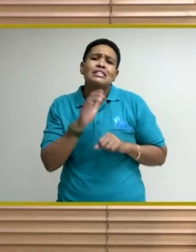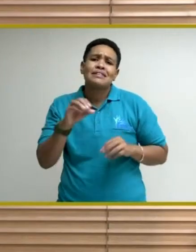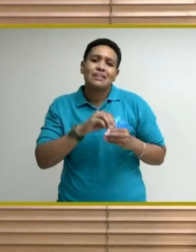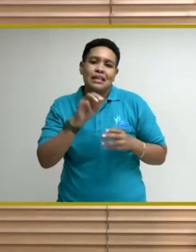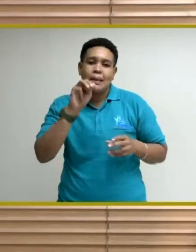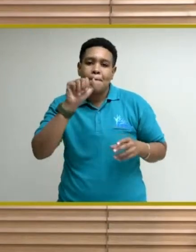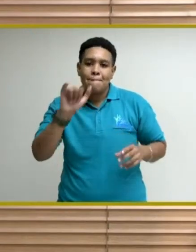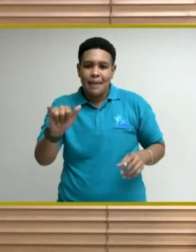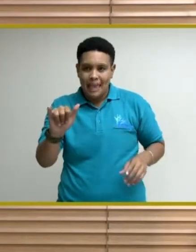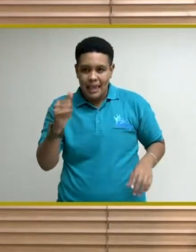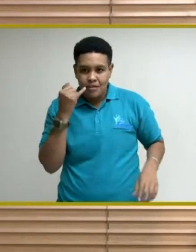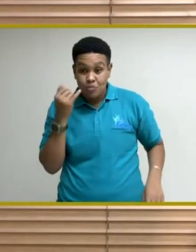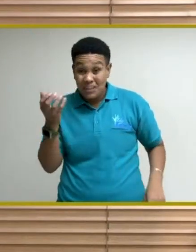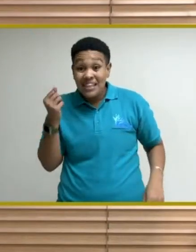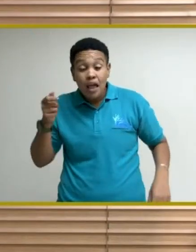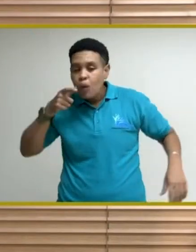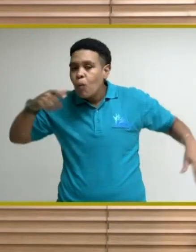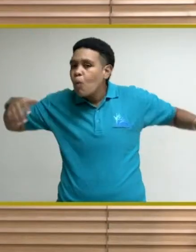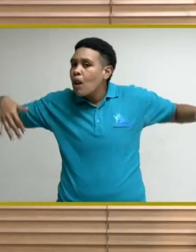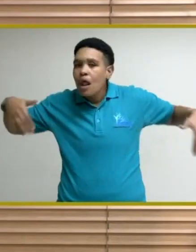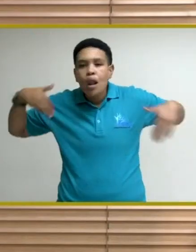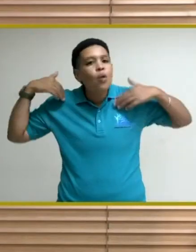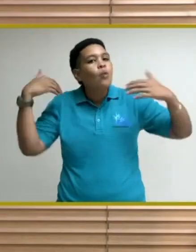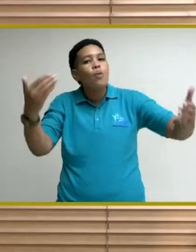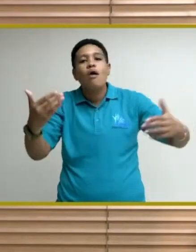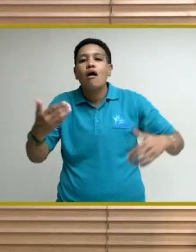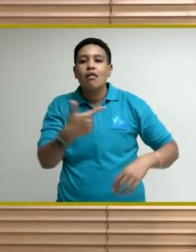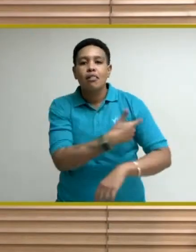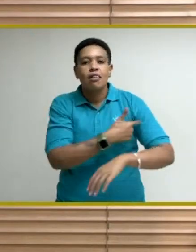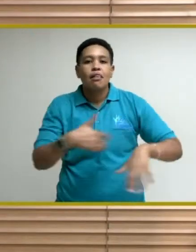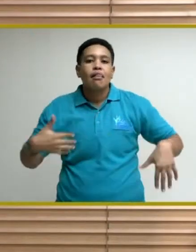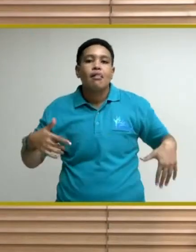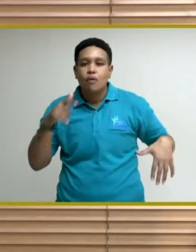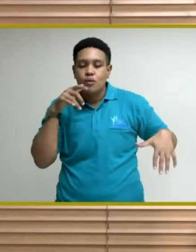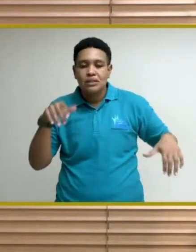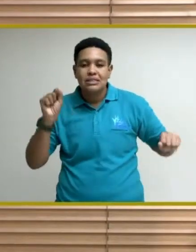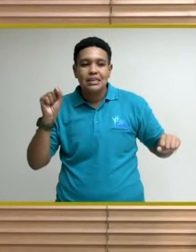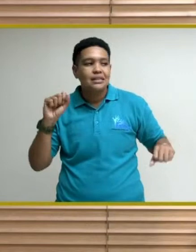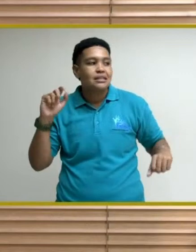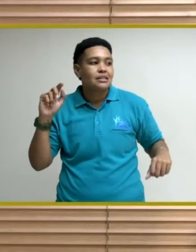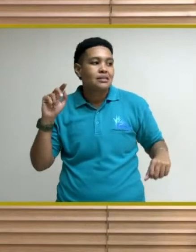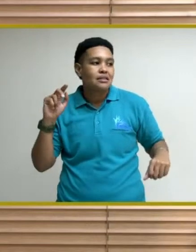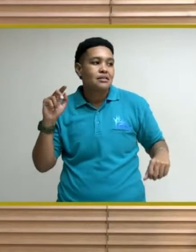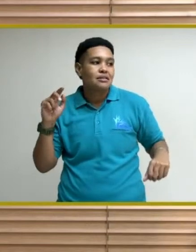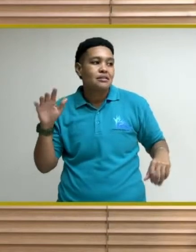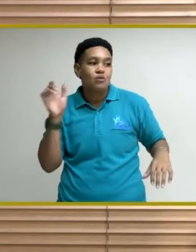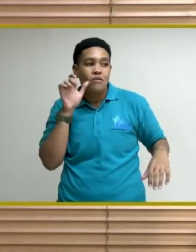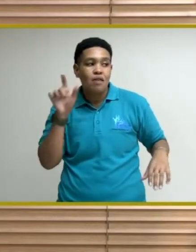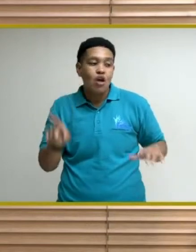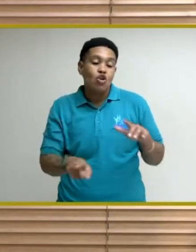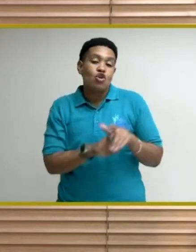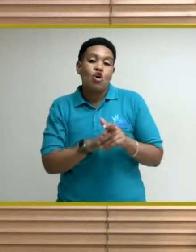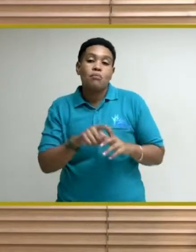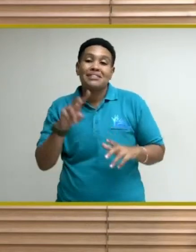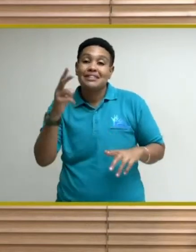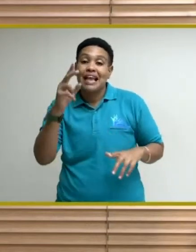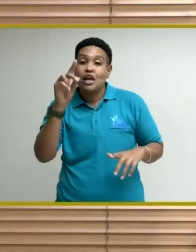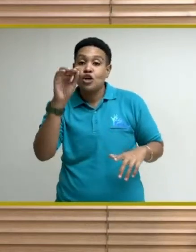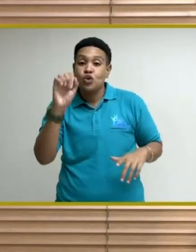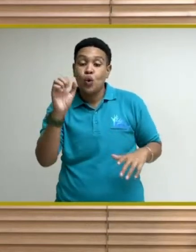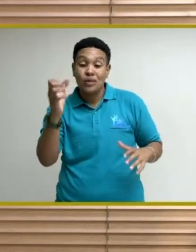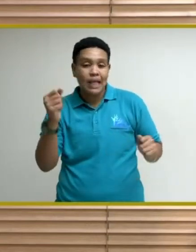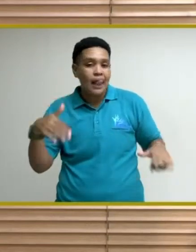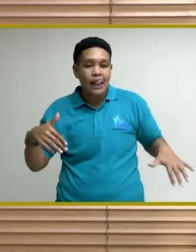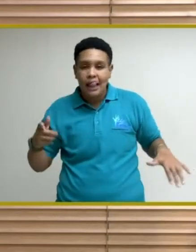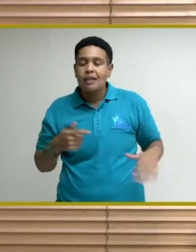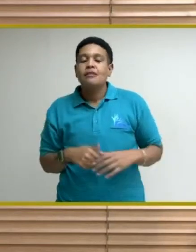May who have not taken up who have not come to get the second dose. And indeed,